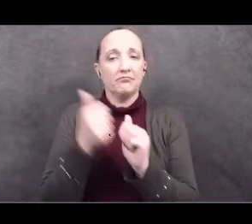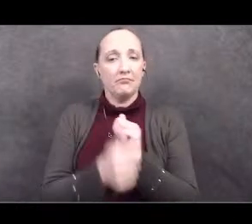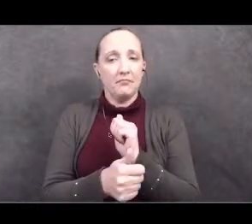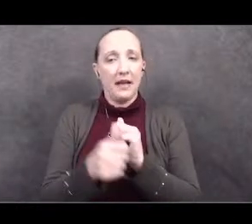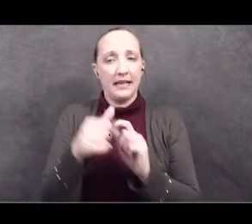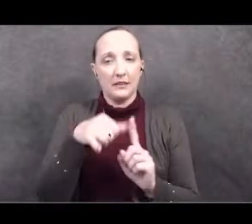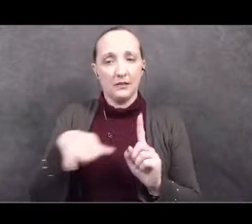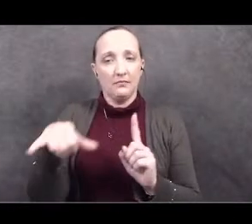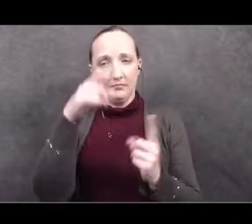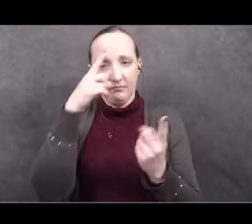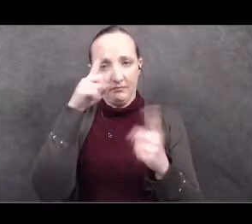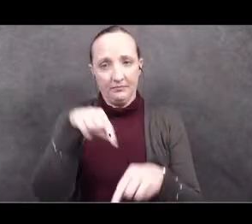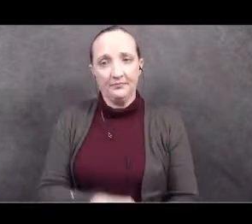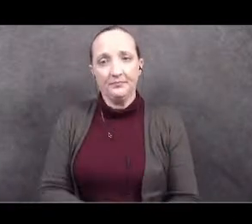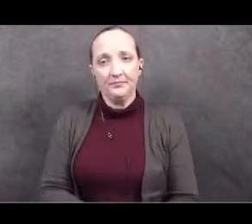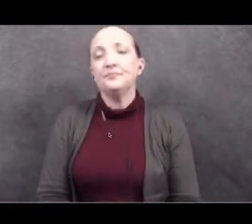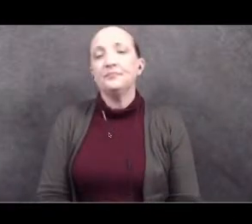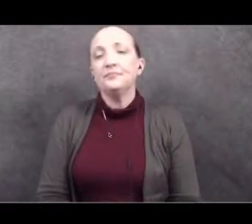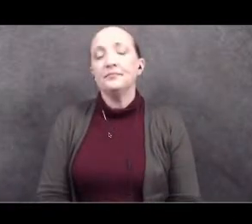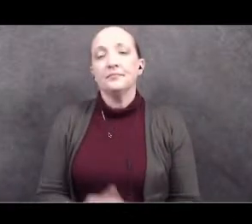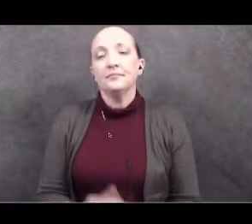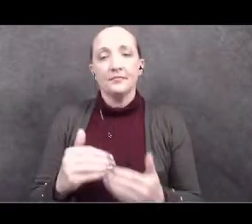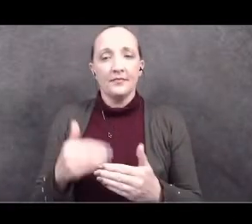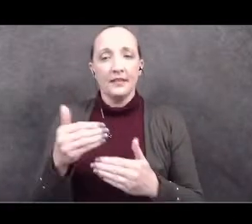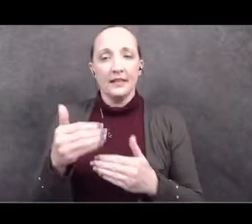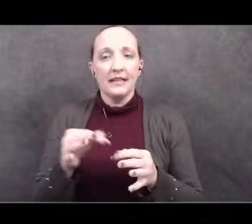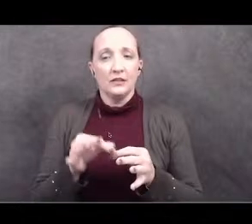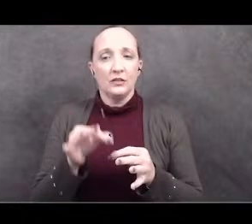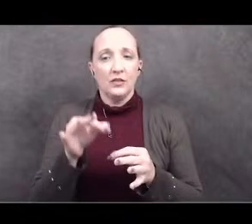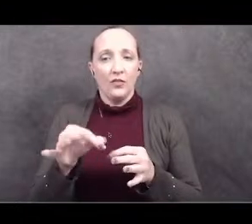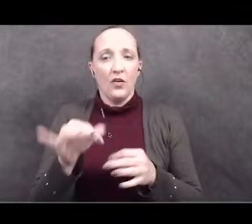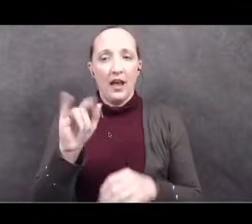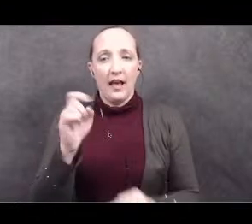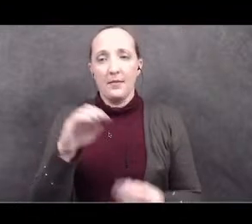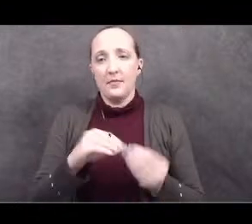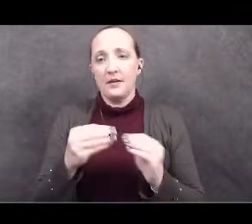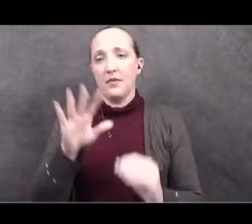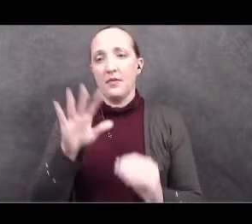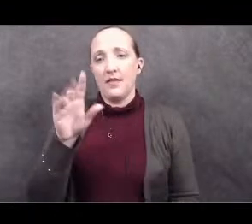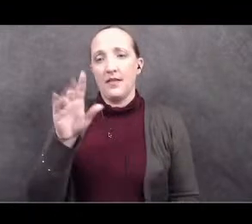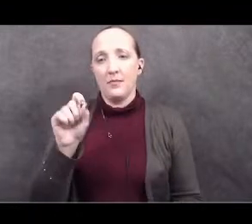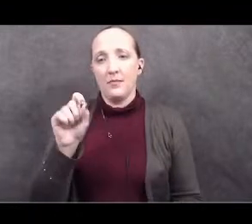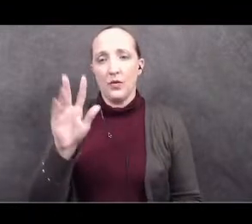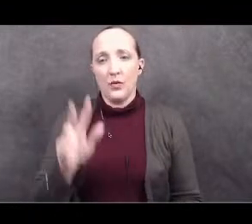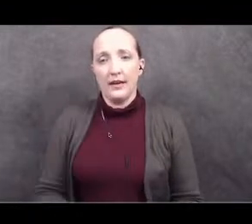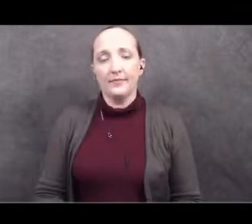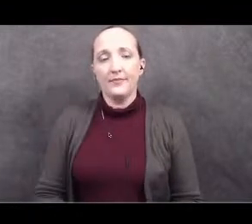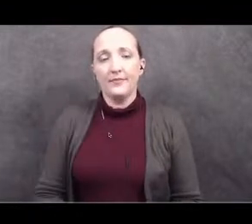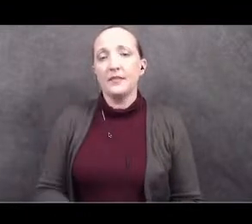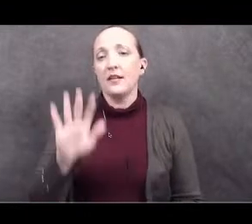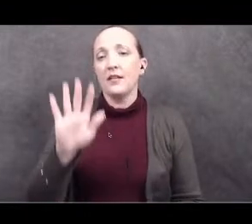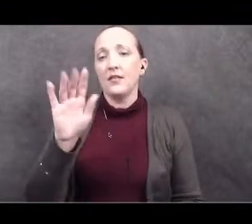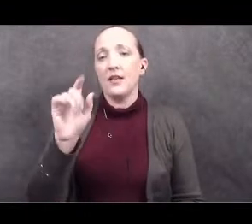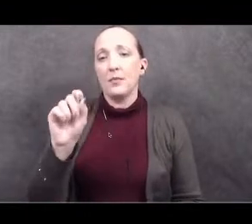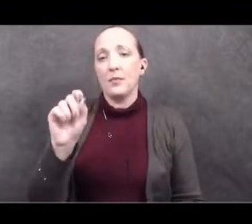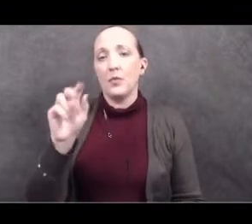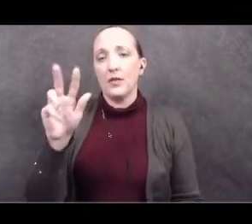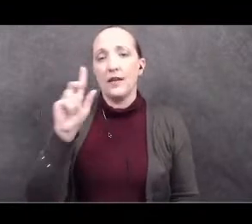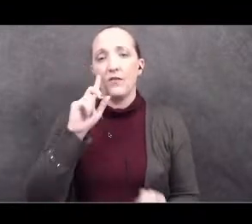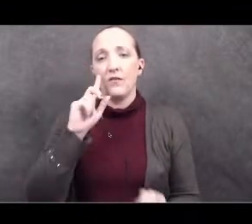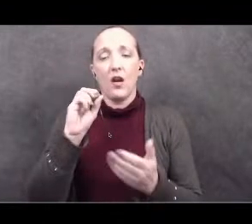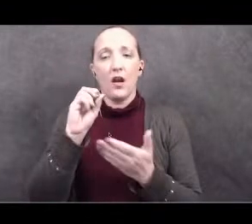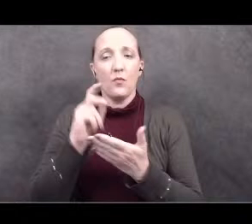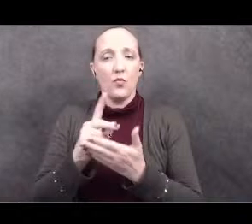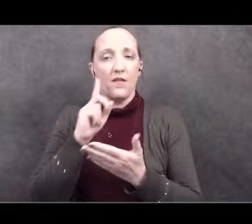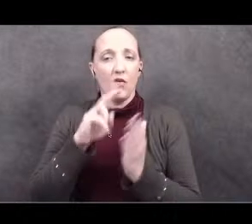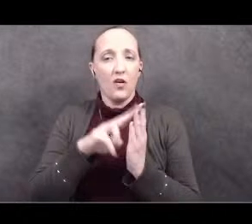unanimously all right our next deferred item is item 5.3 and item 5.3 is approval of a contract renewal